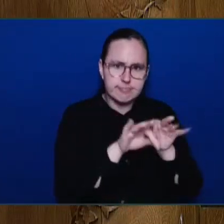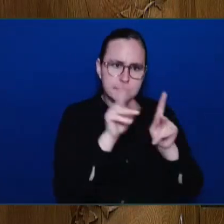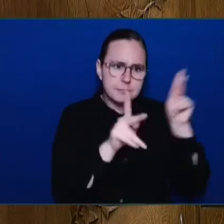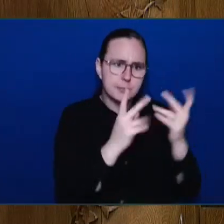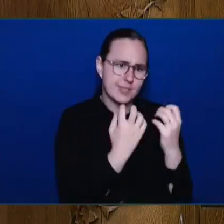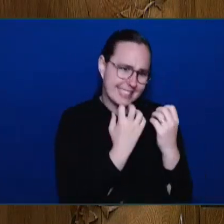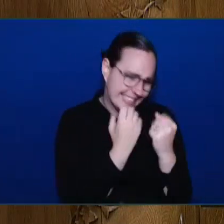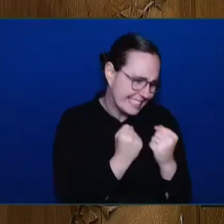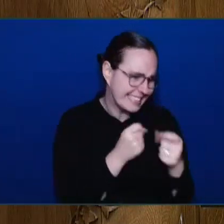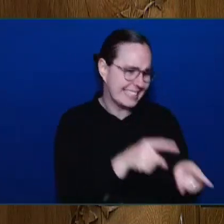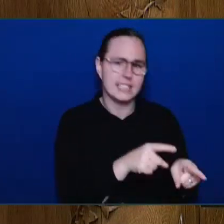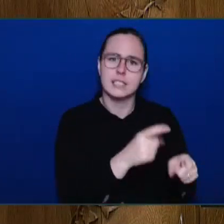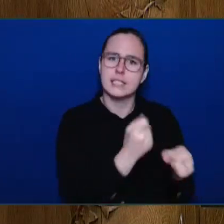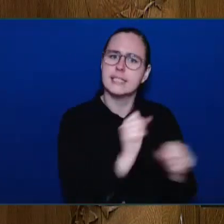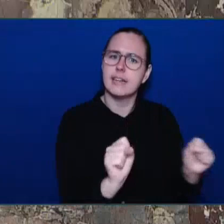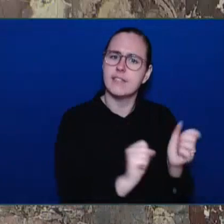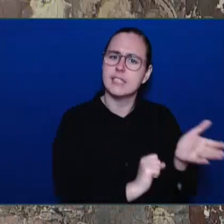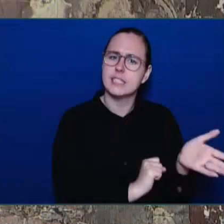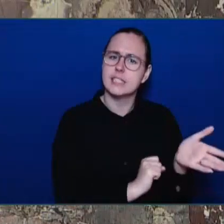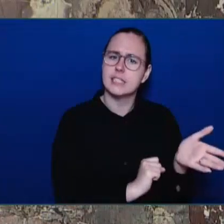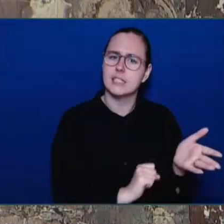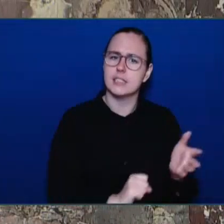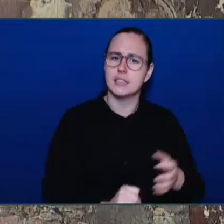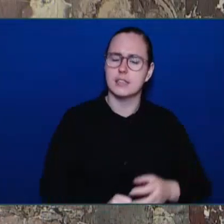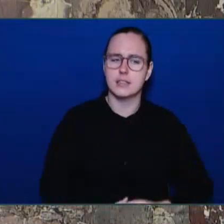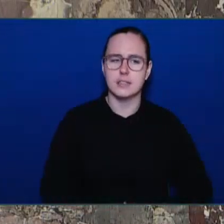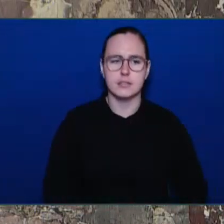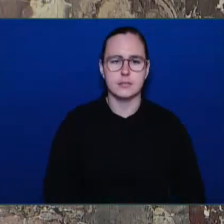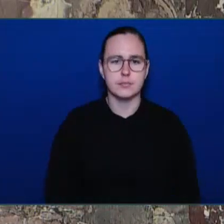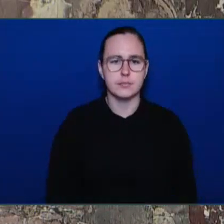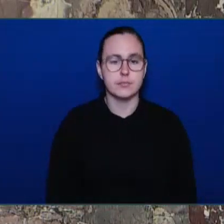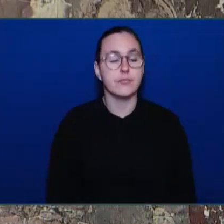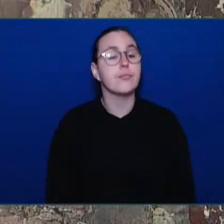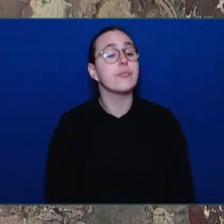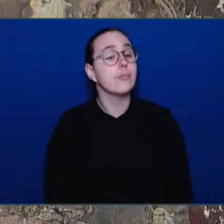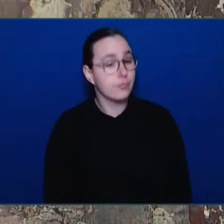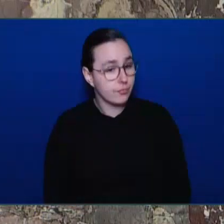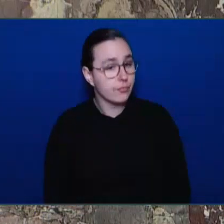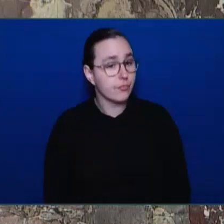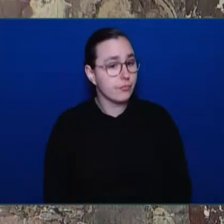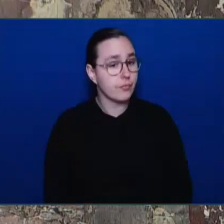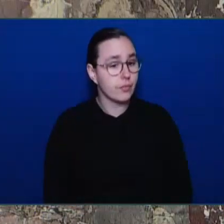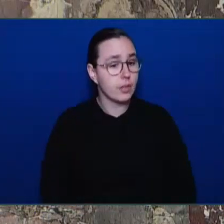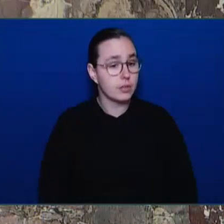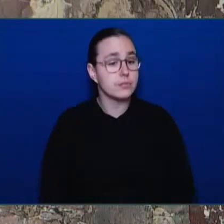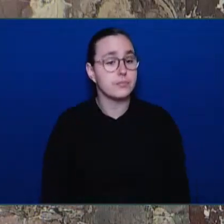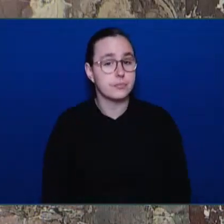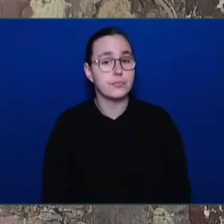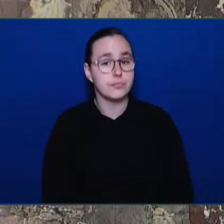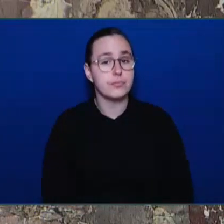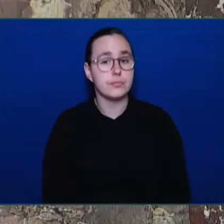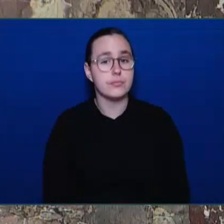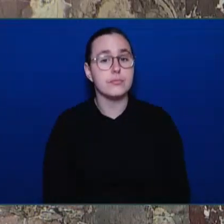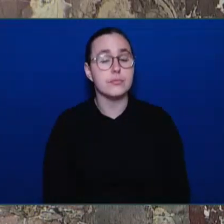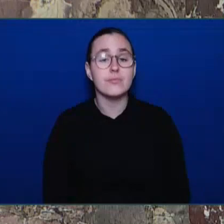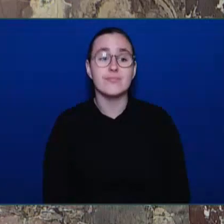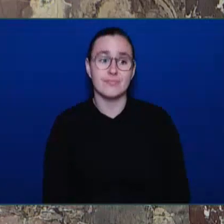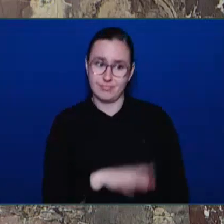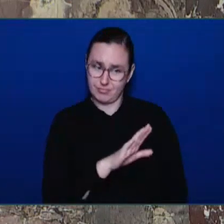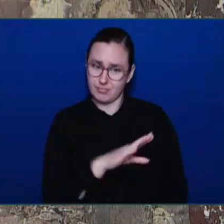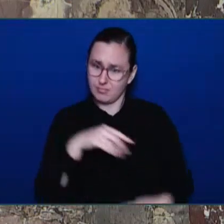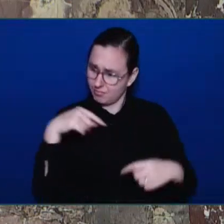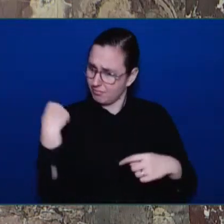Premier. Thank you, Honourable Speaker. This government has been taking action on the issue of concern of British Columbians about public